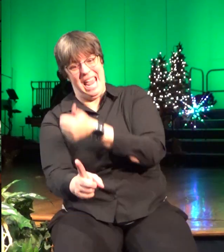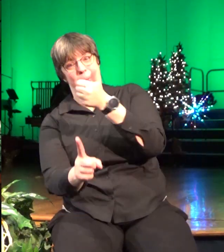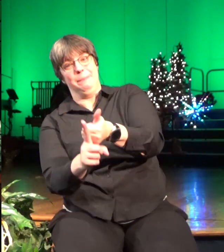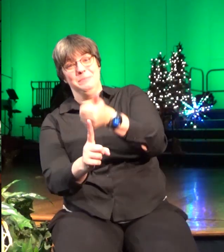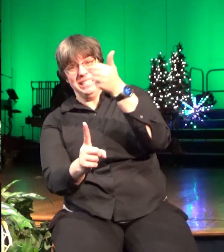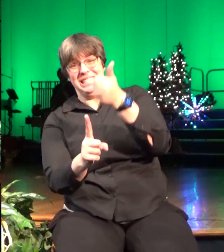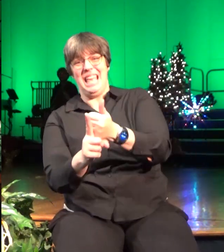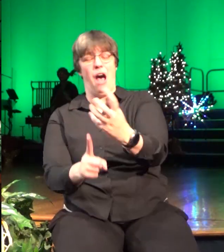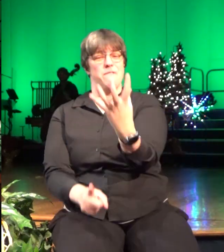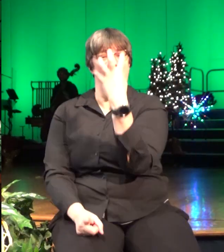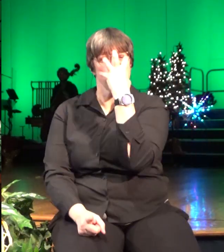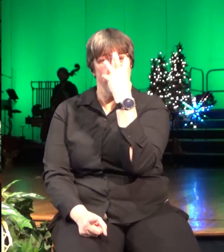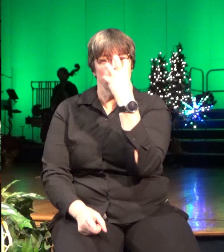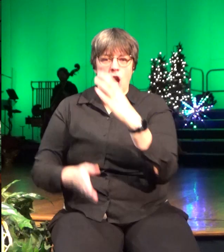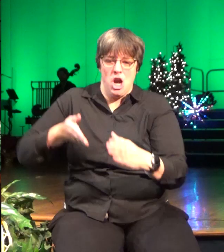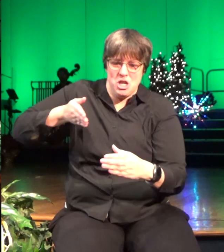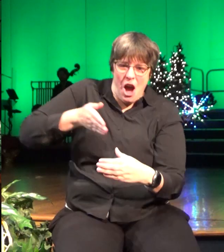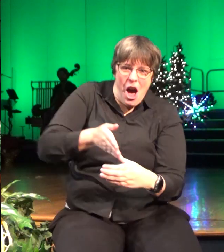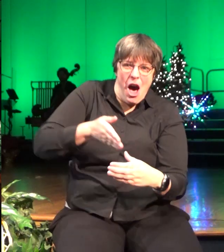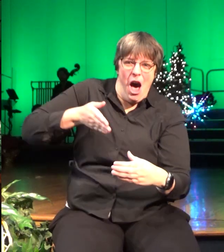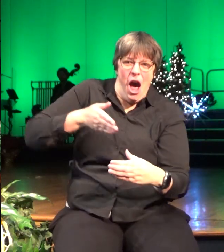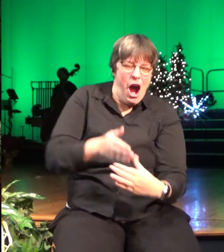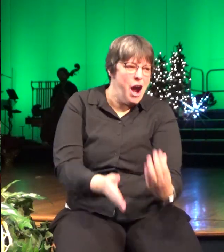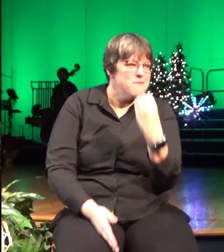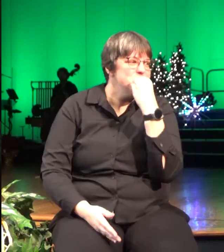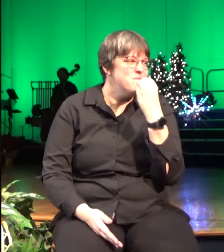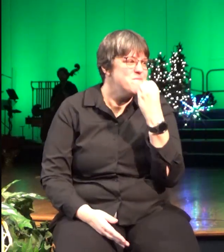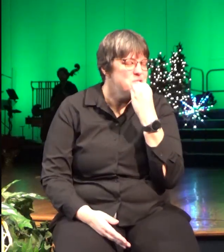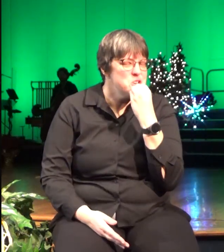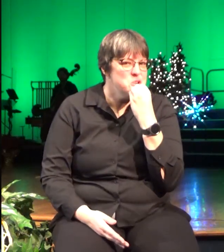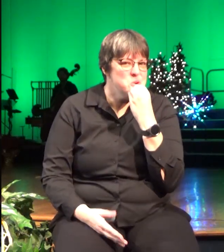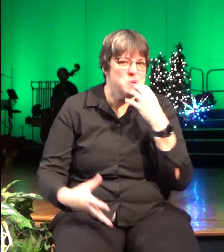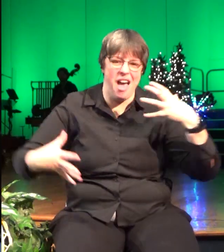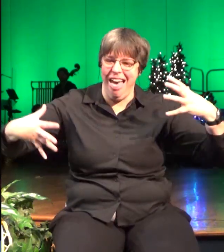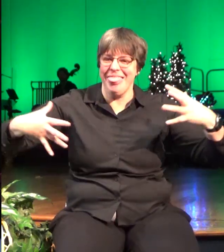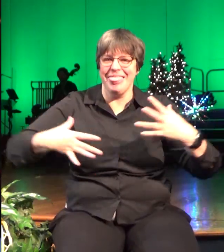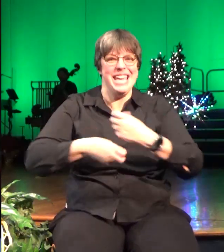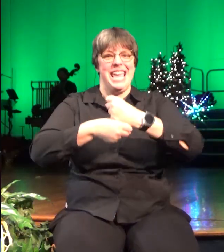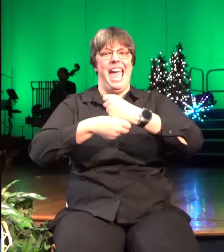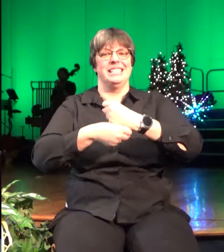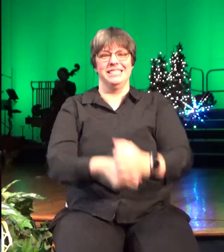Grinch, carved the roast beast. The end.